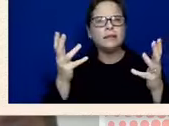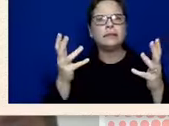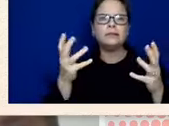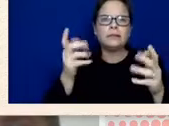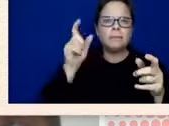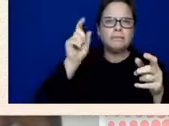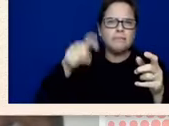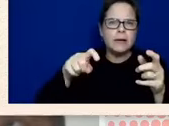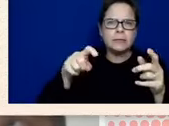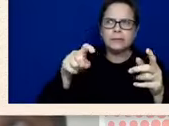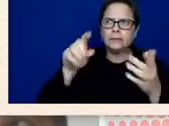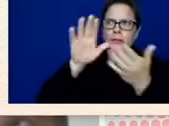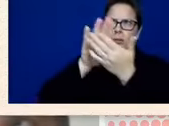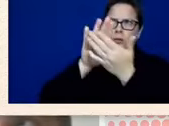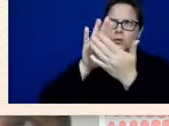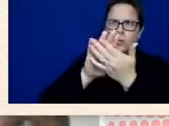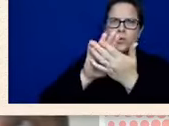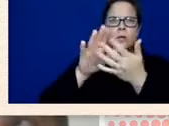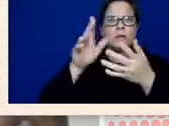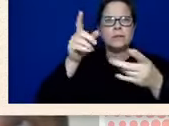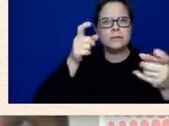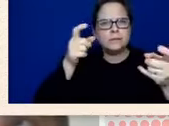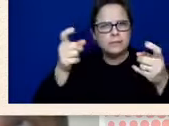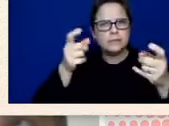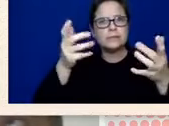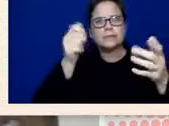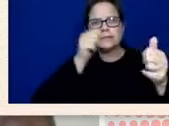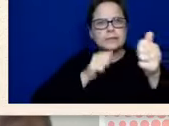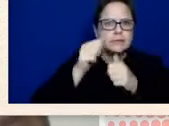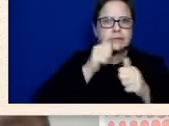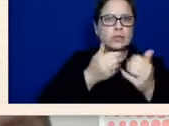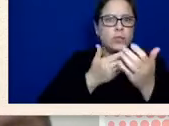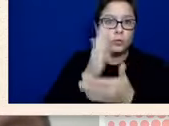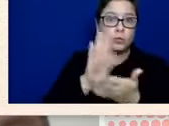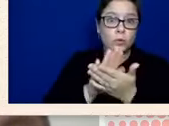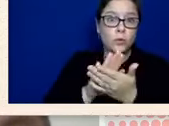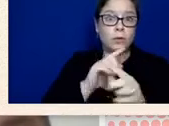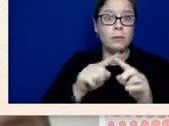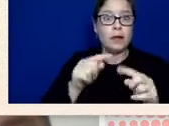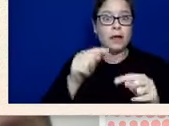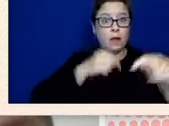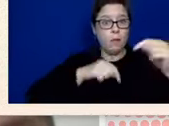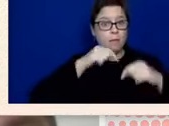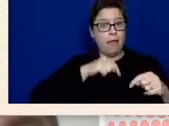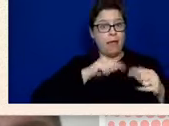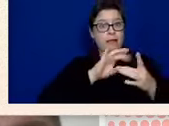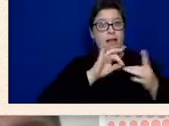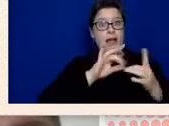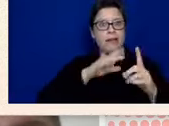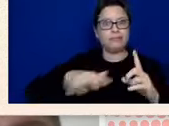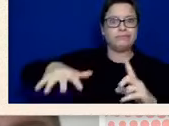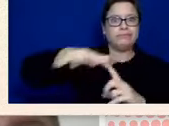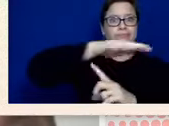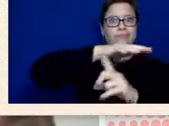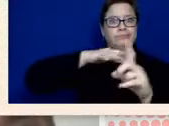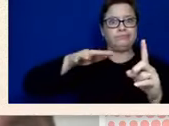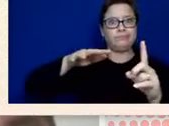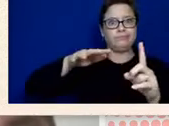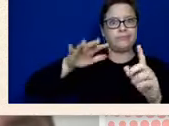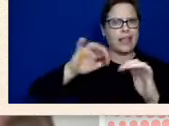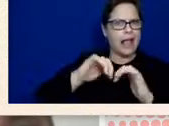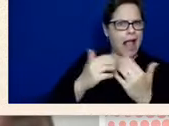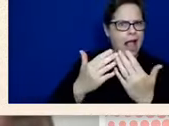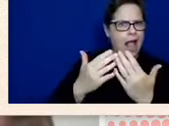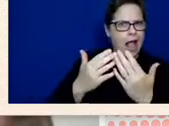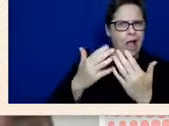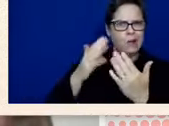school system is. But even if, with going back to what I said, the environmental factors of, you know, getting bullied at